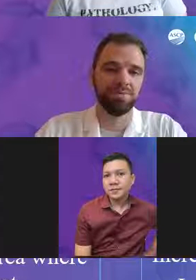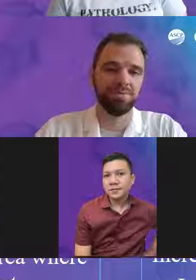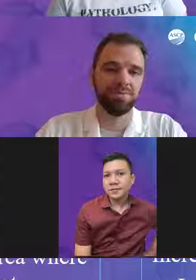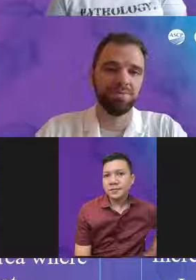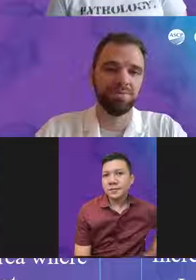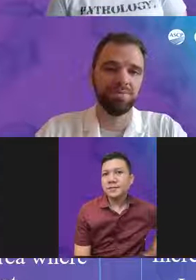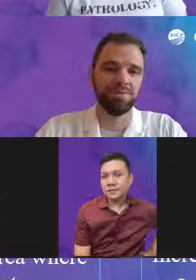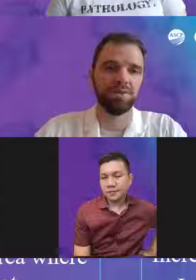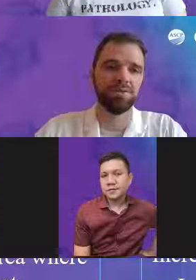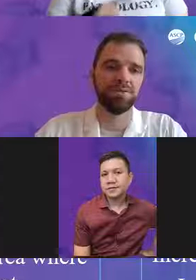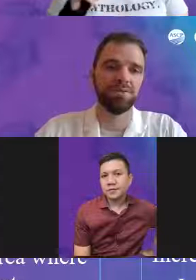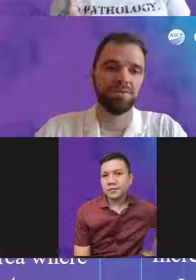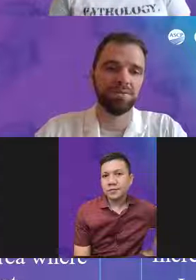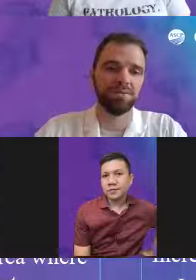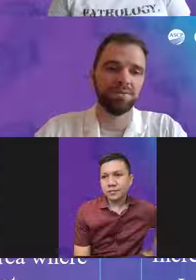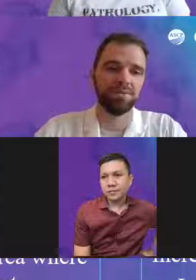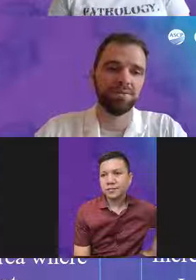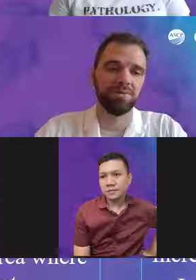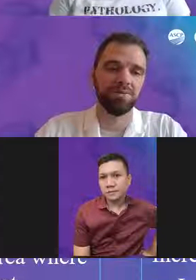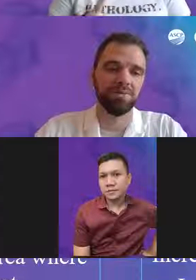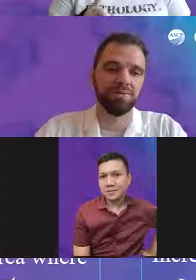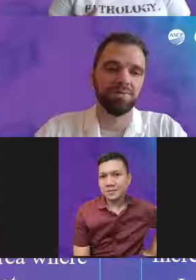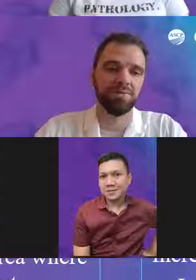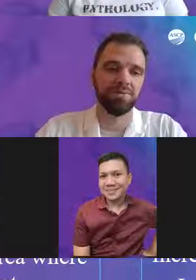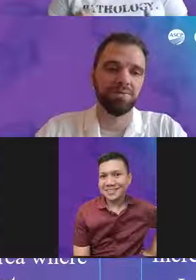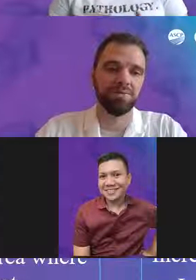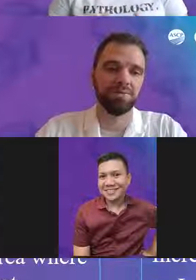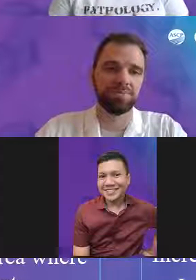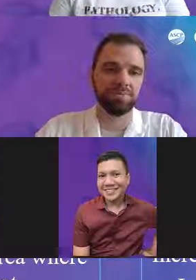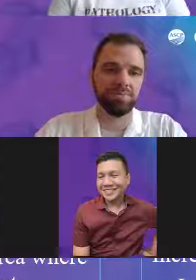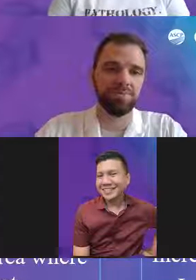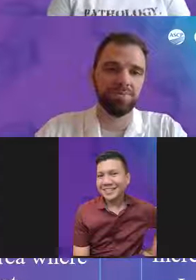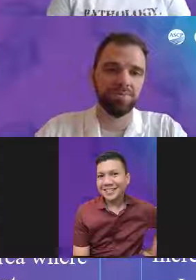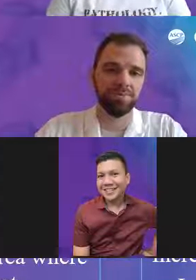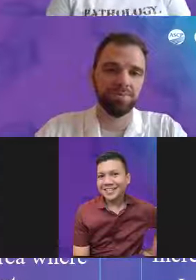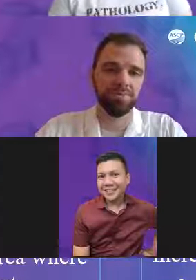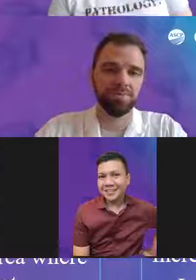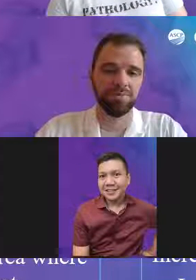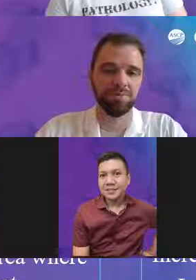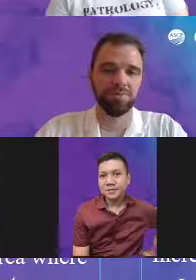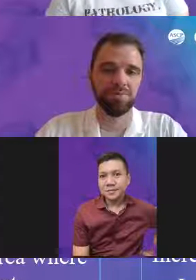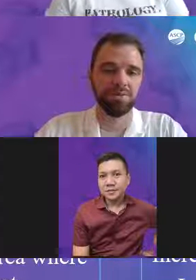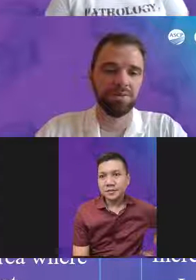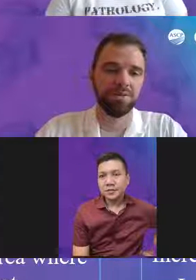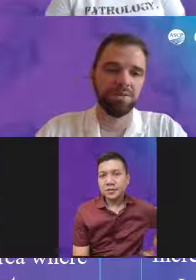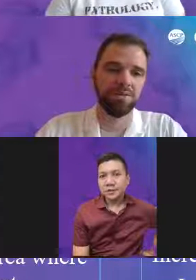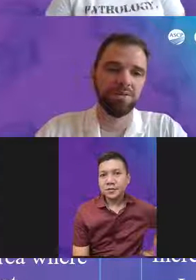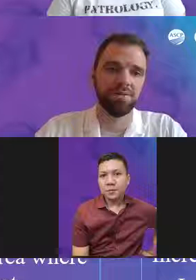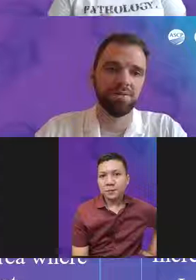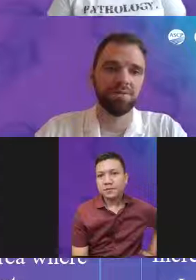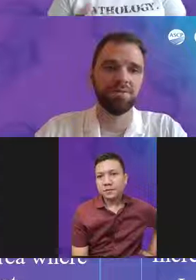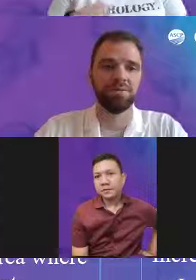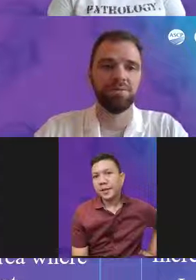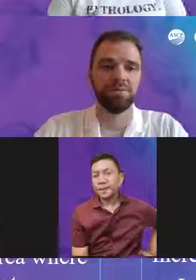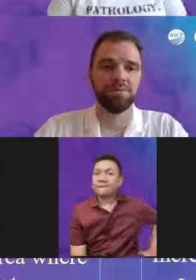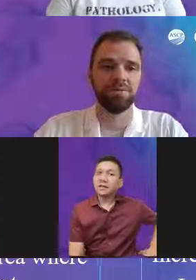blood supply. That doesn't mean don't donate. That just means that we are doing a better job of using what we have